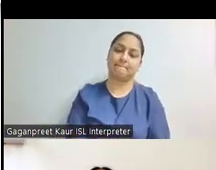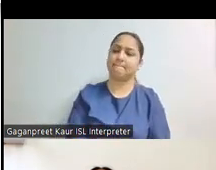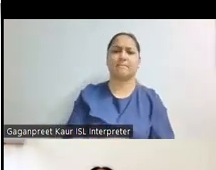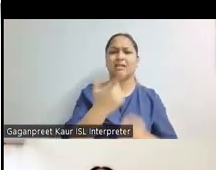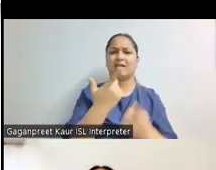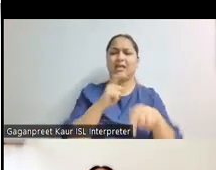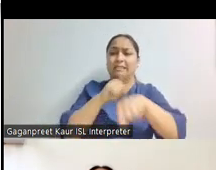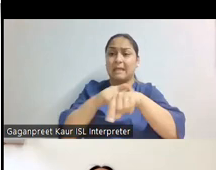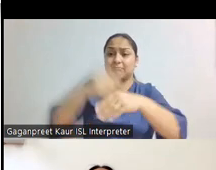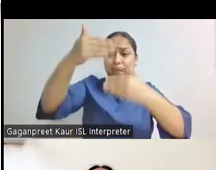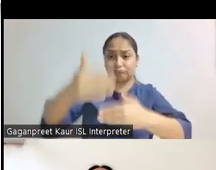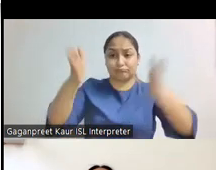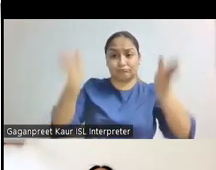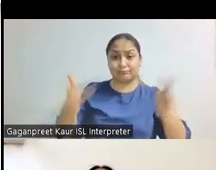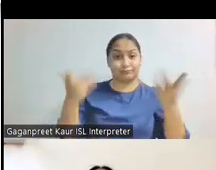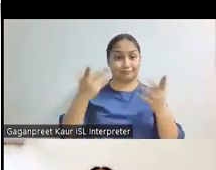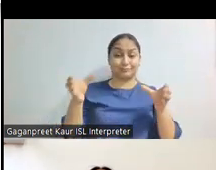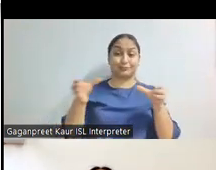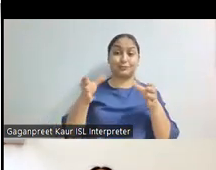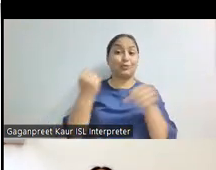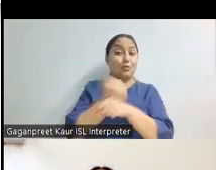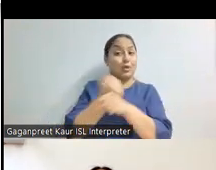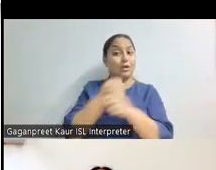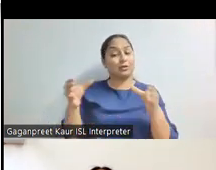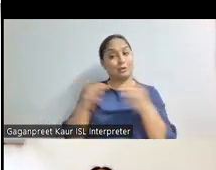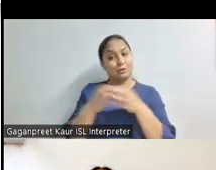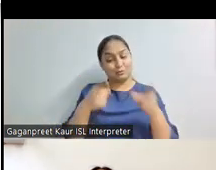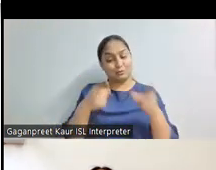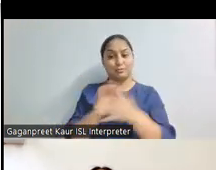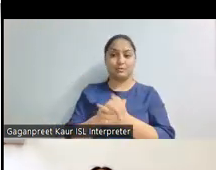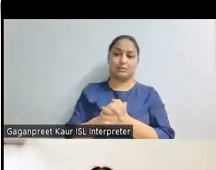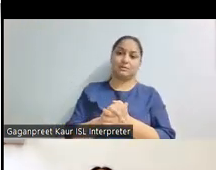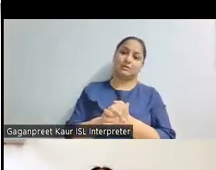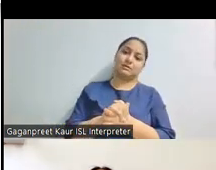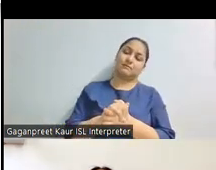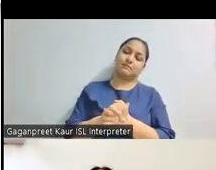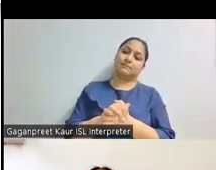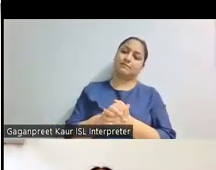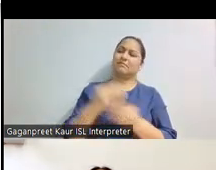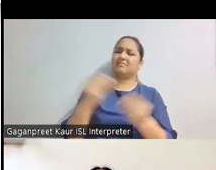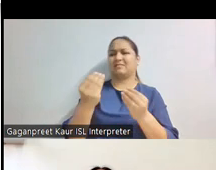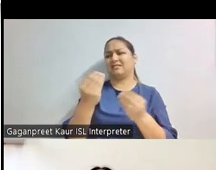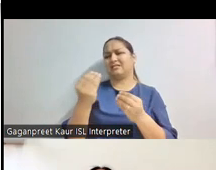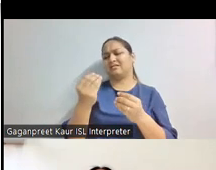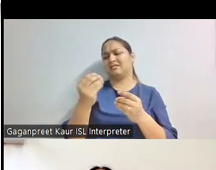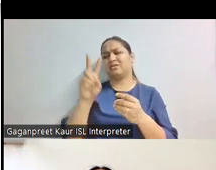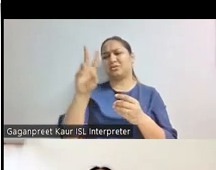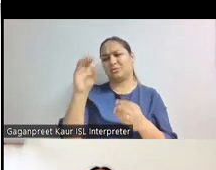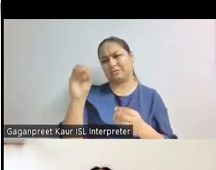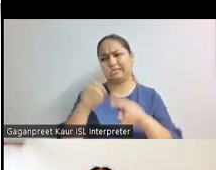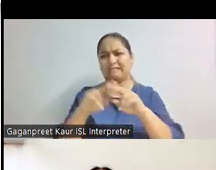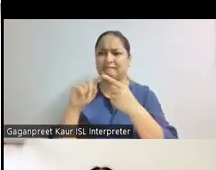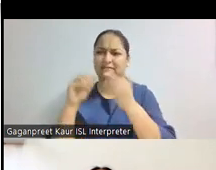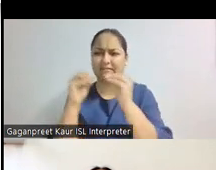timelines of the working group largely, but even within this theme? By 20th February, we've drafted the concept